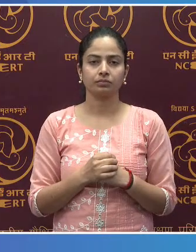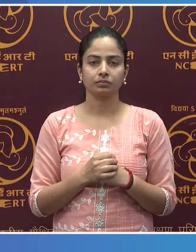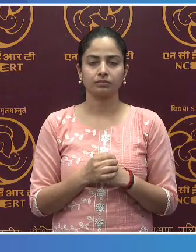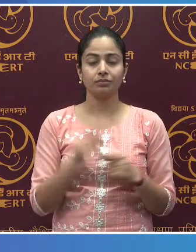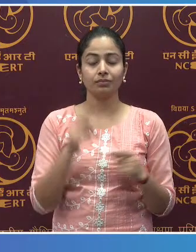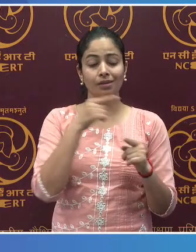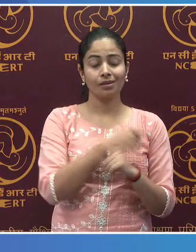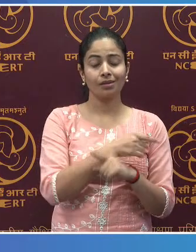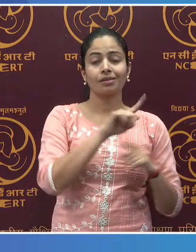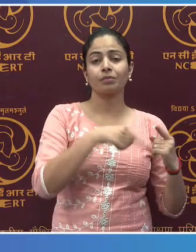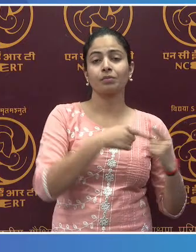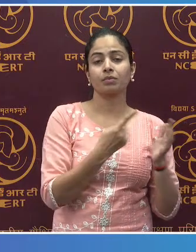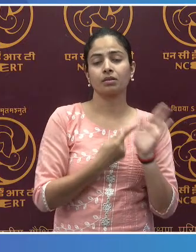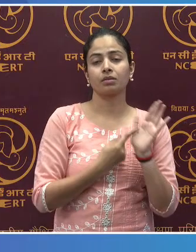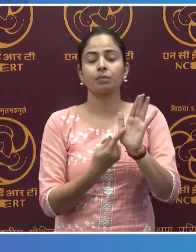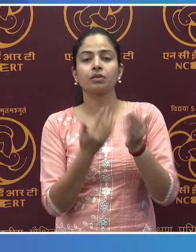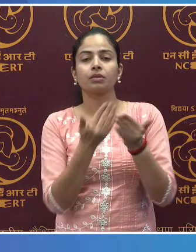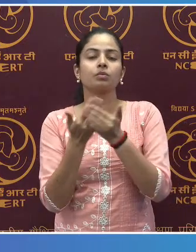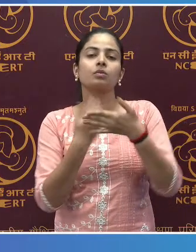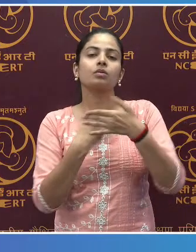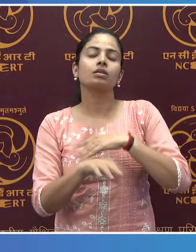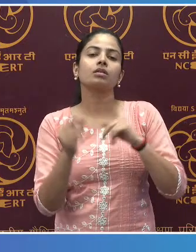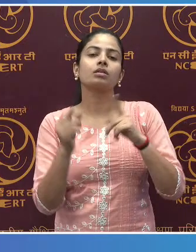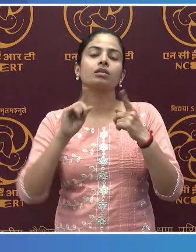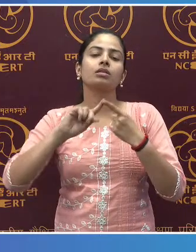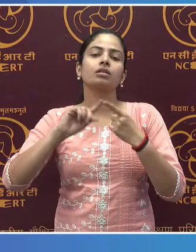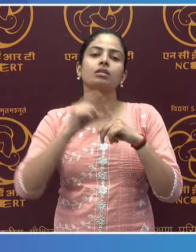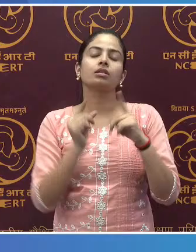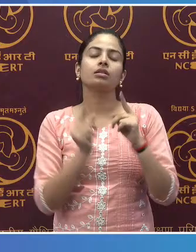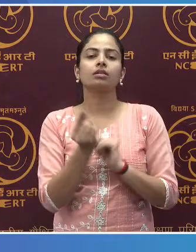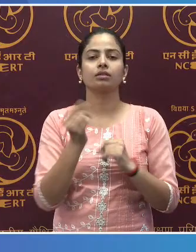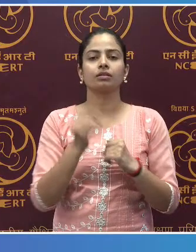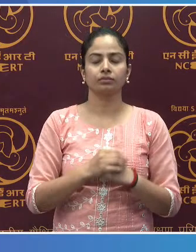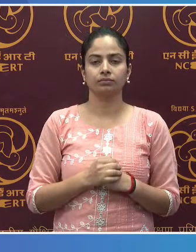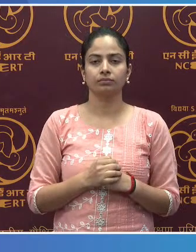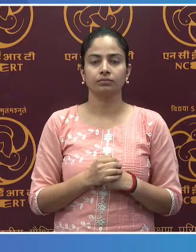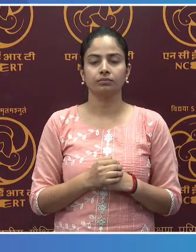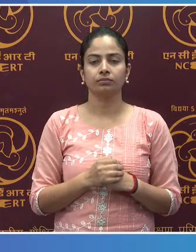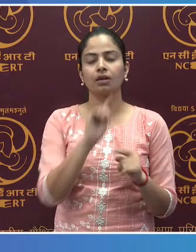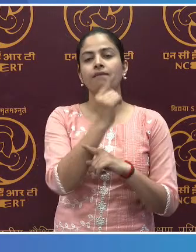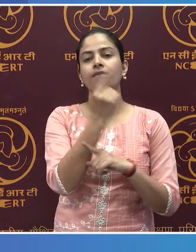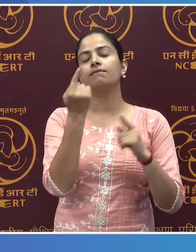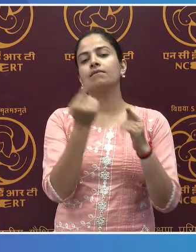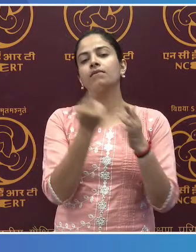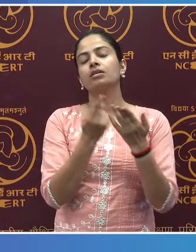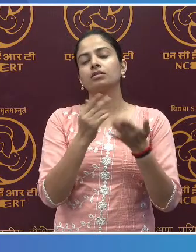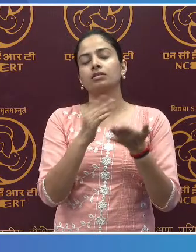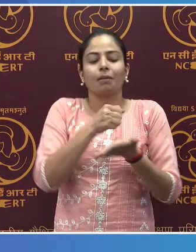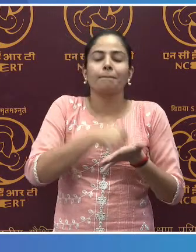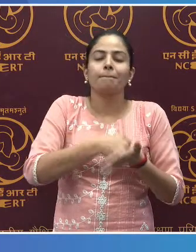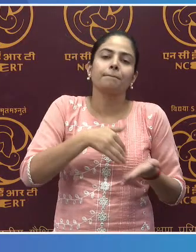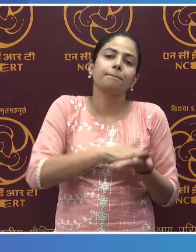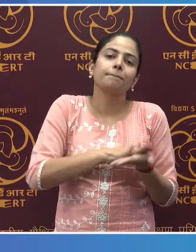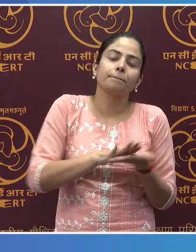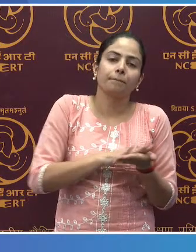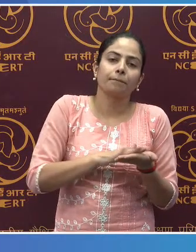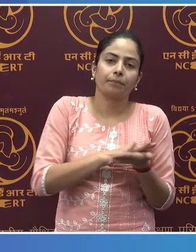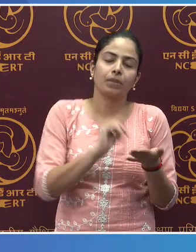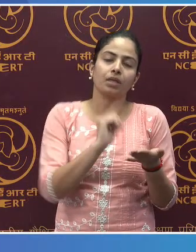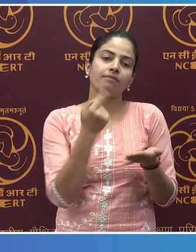into 4 broad themes, 4 broad, you can see the stages. Right. The first one is the foundational stage, that is a